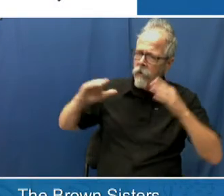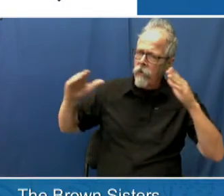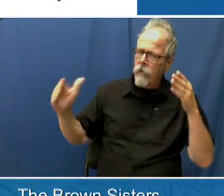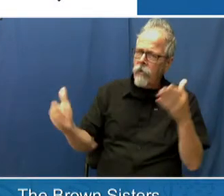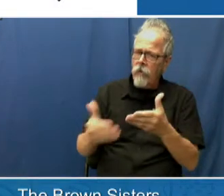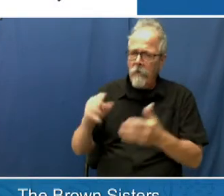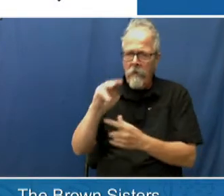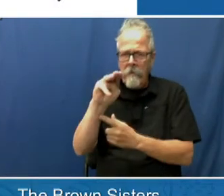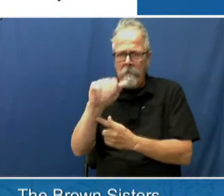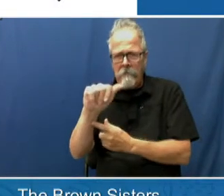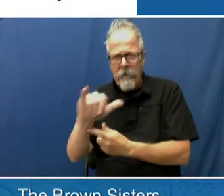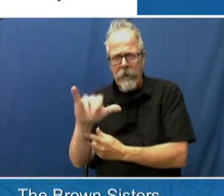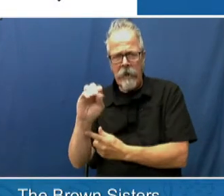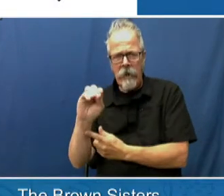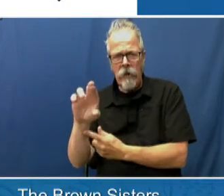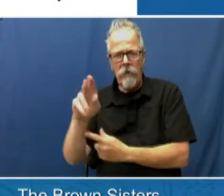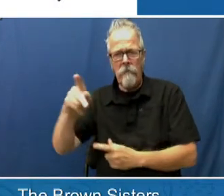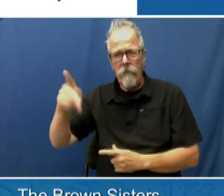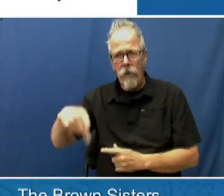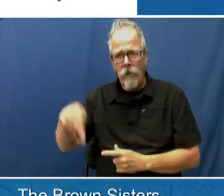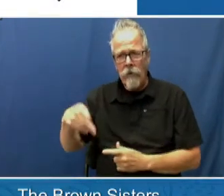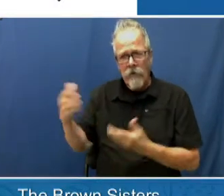Ted Wheeler.